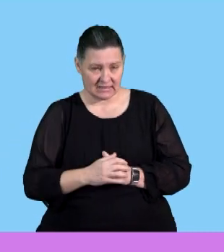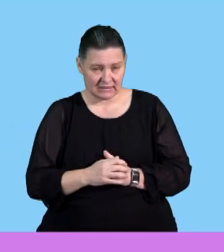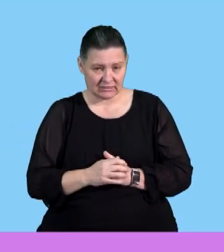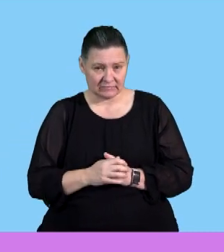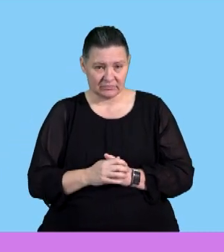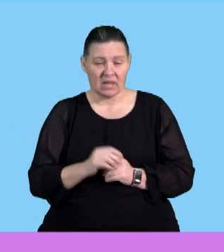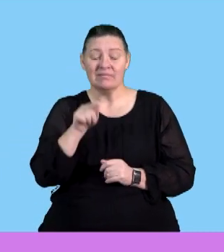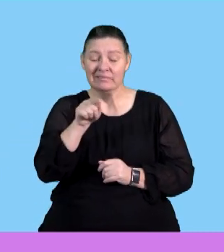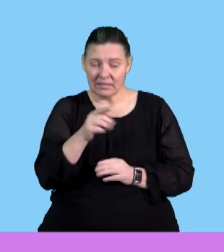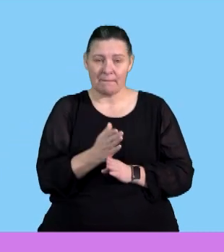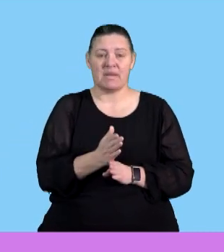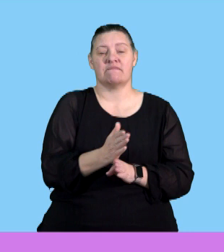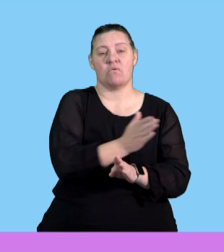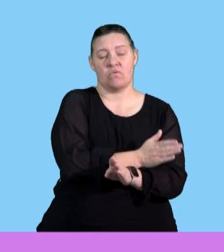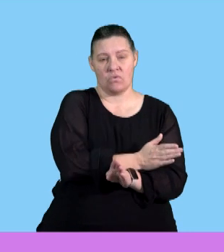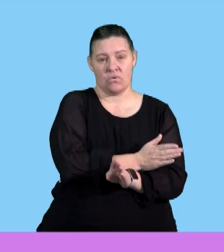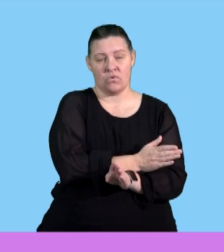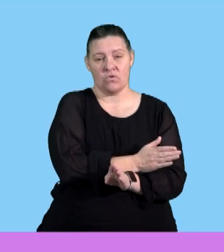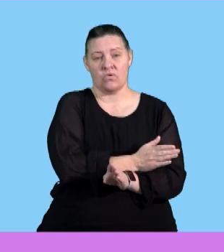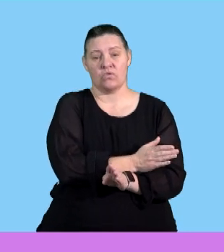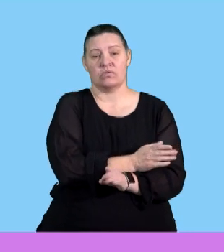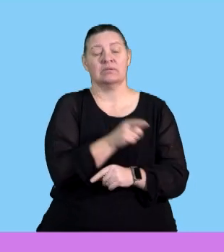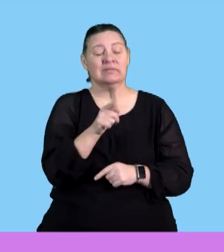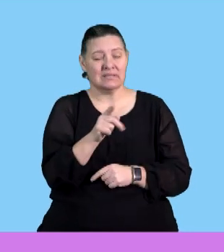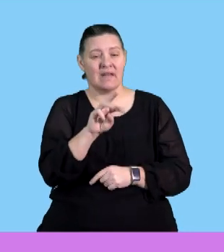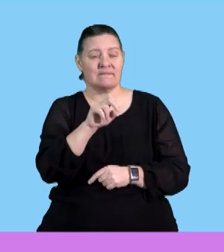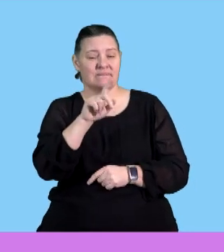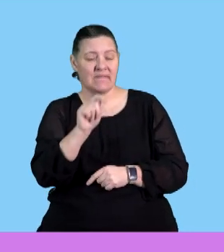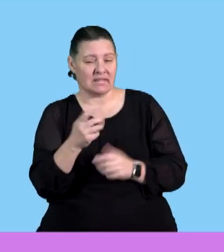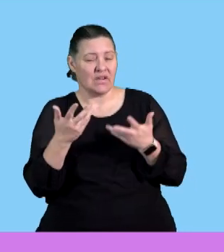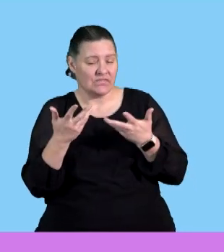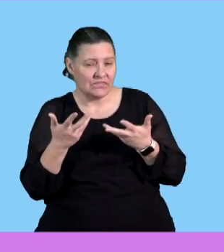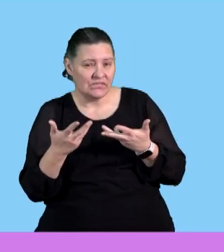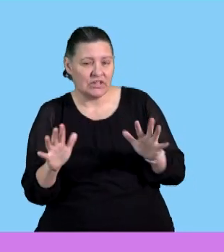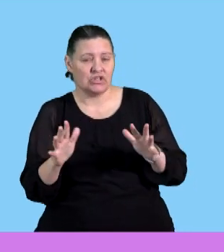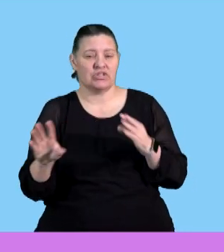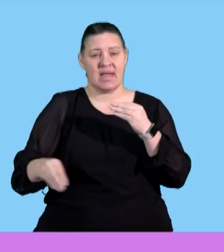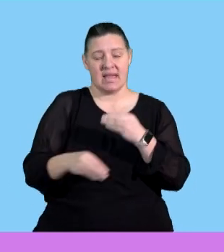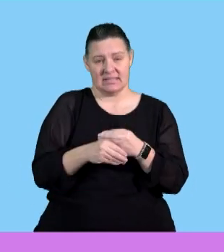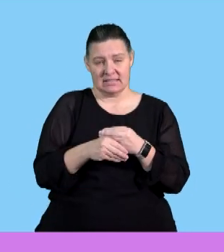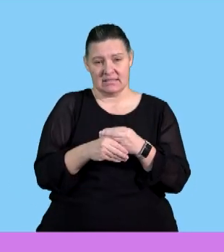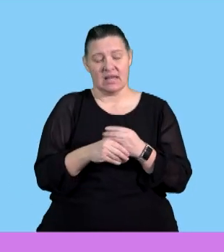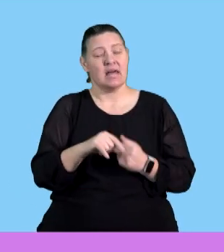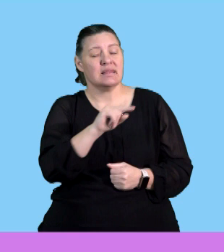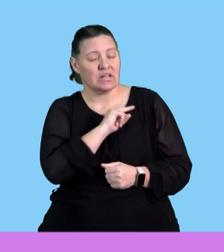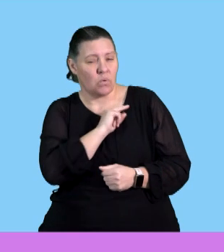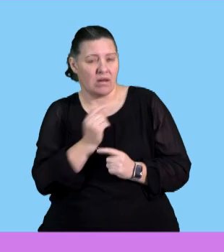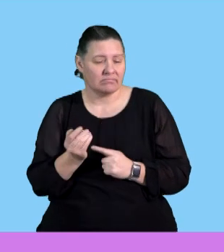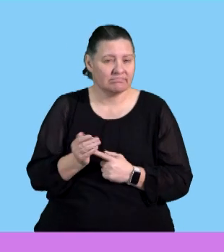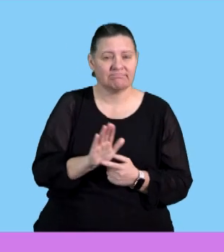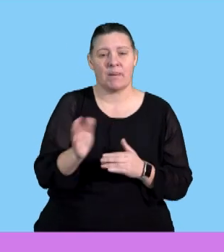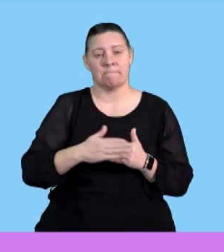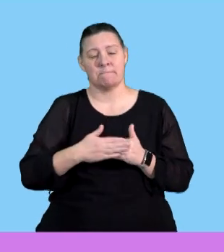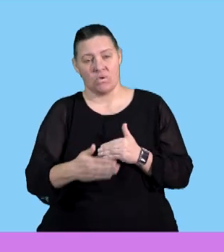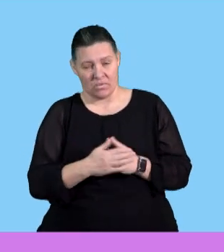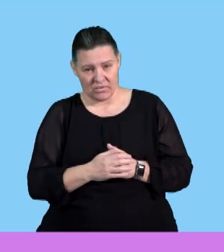4.77. This was before. So this now, VAT has already been added. That is why it appears to